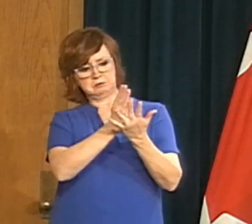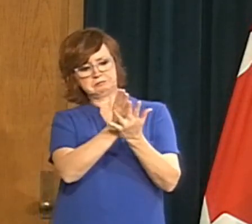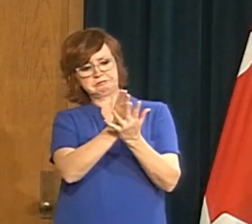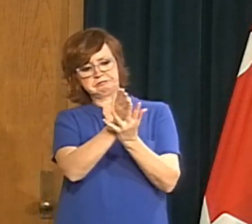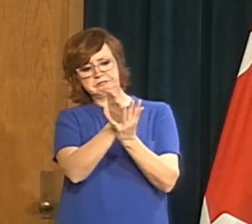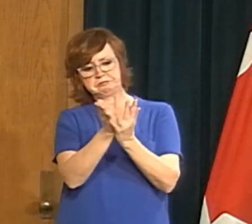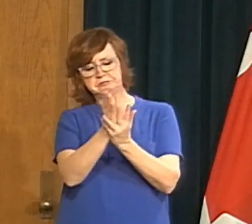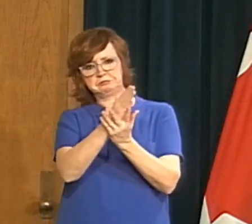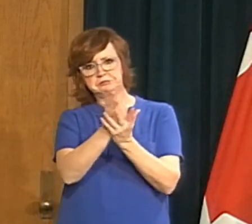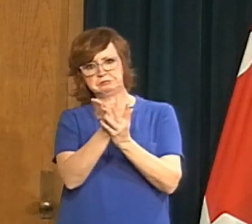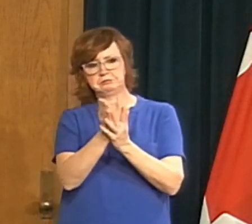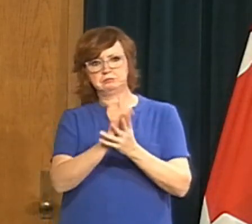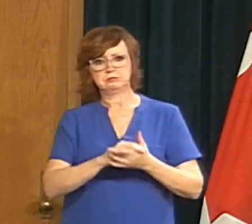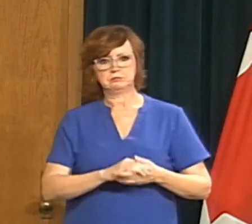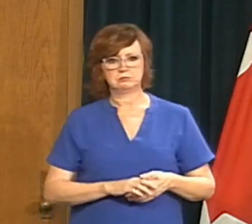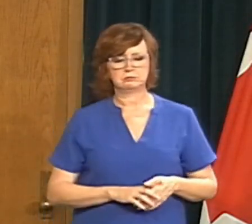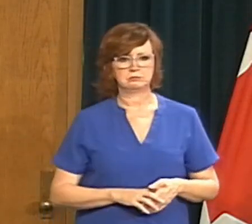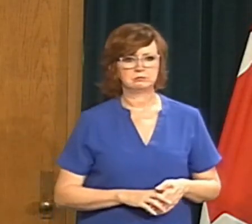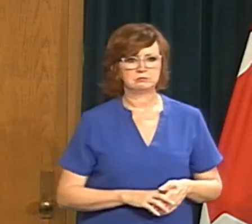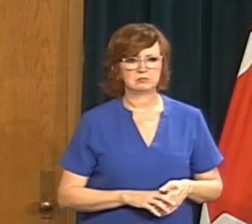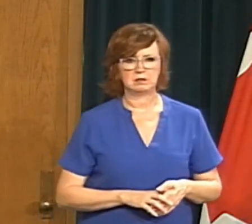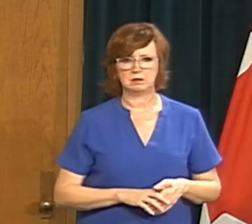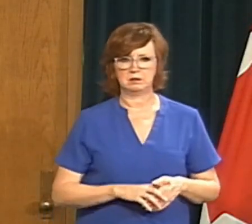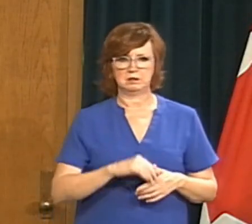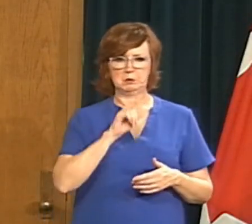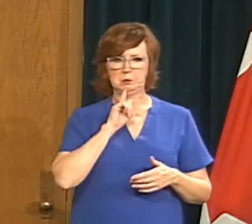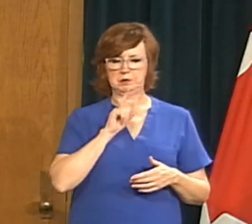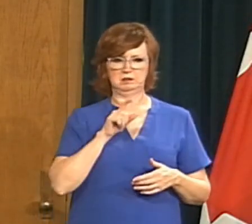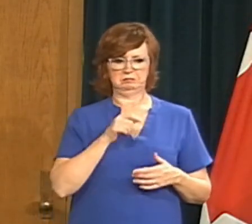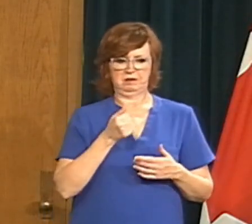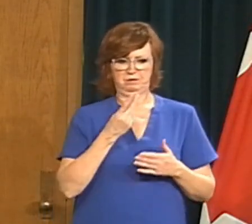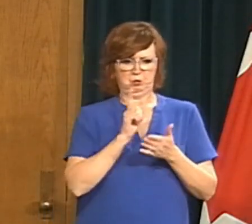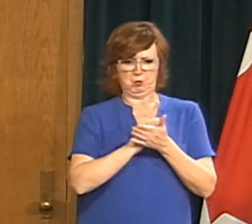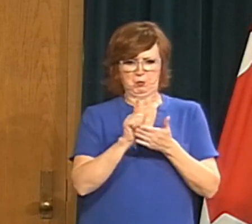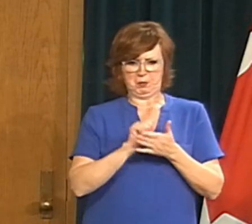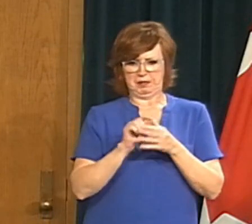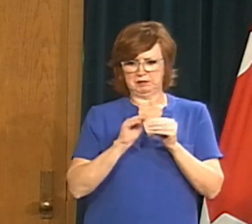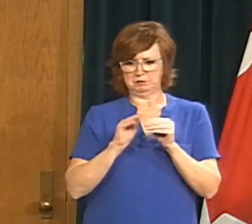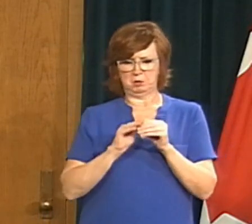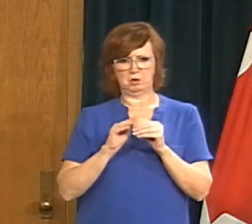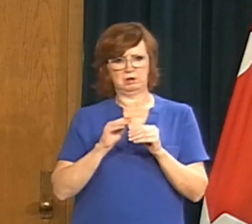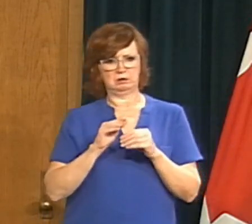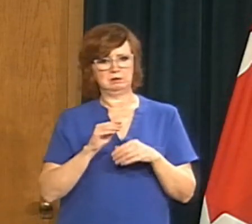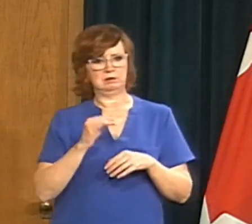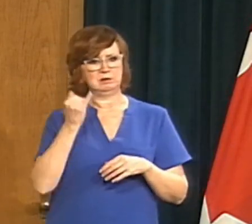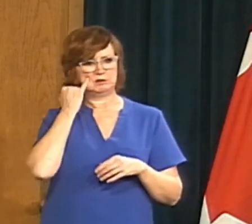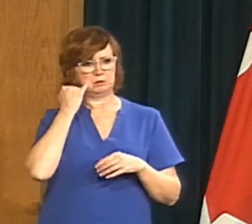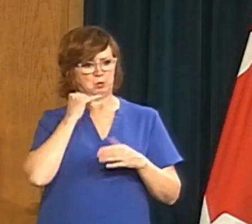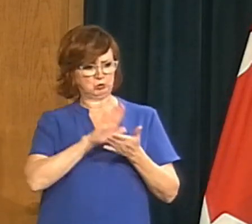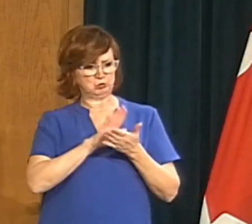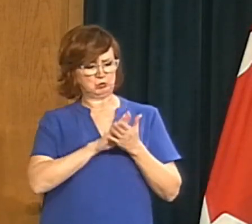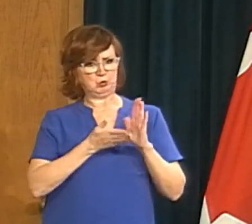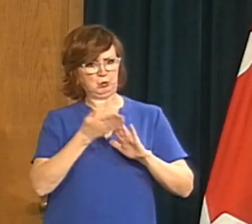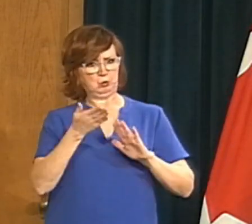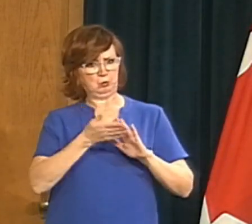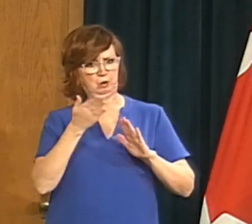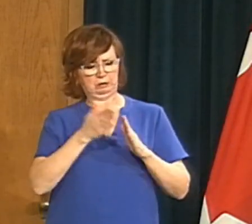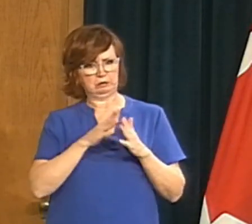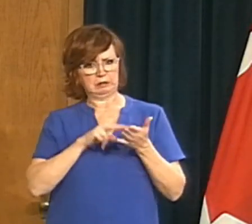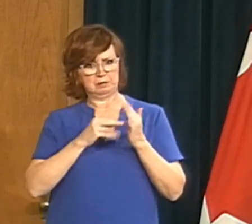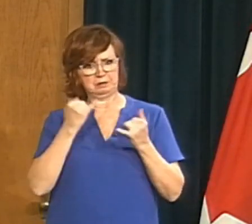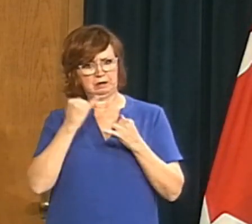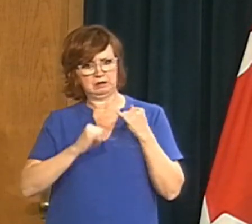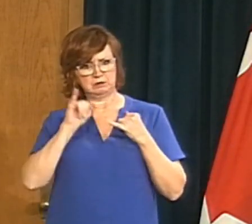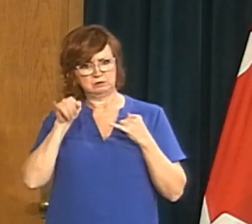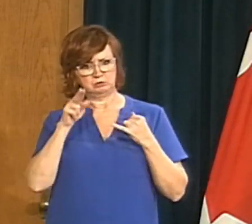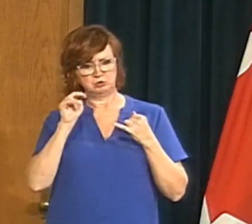those younger school-age children, it's a matter of weeks. And I'm hopeful across this province that families will be able to make the